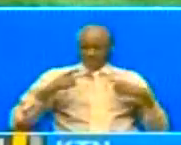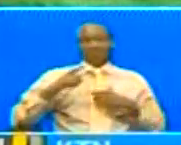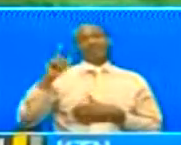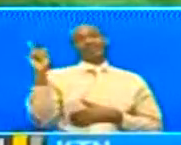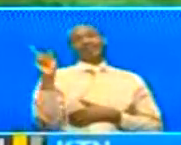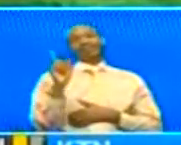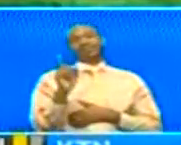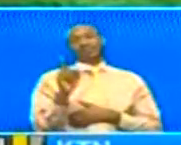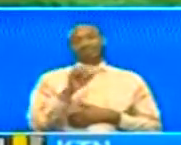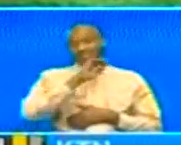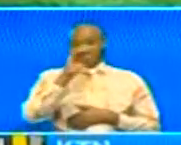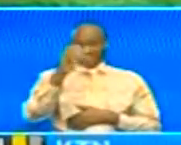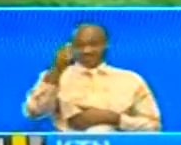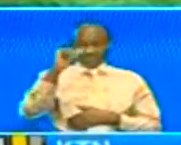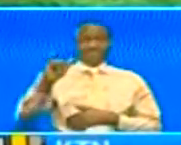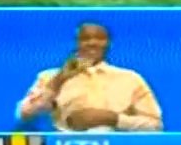world. And that